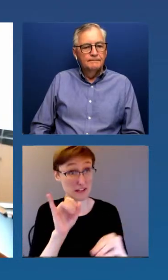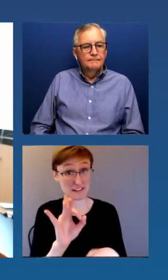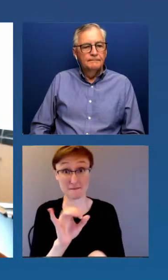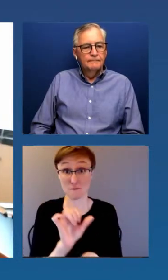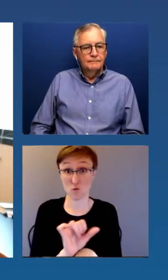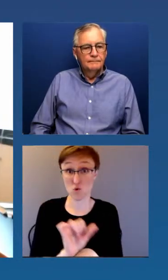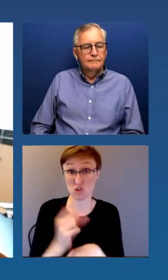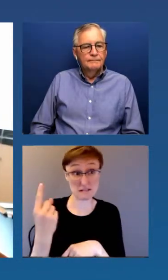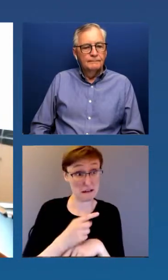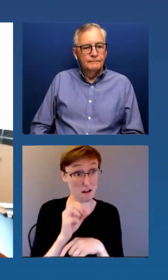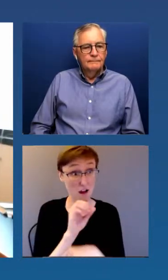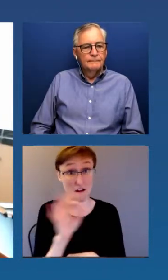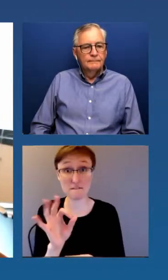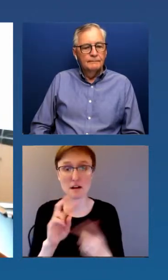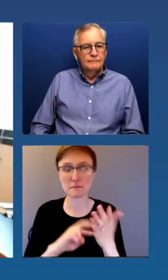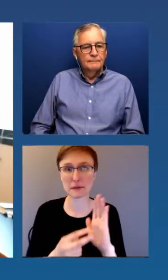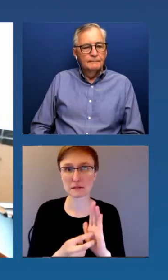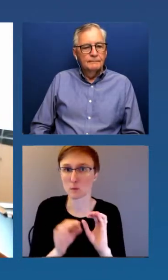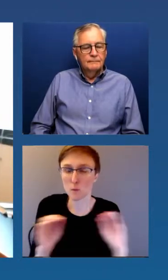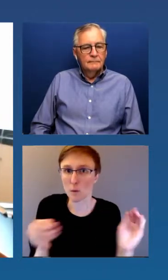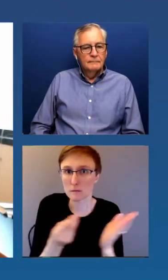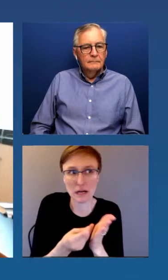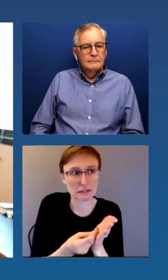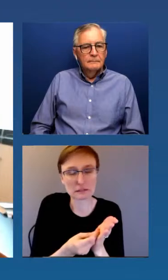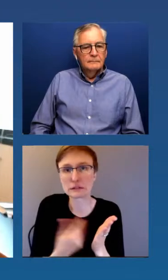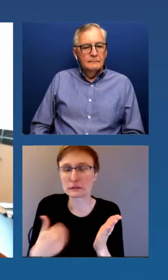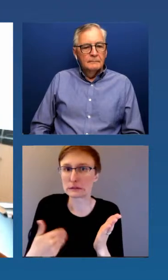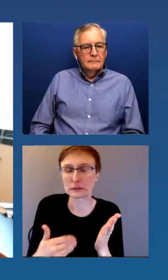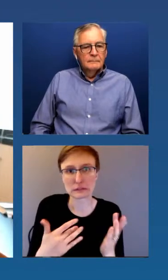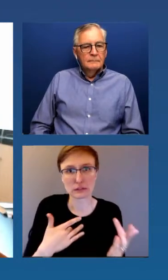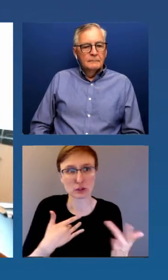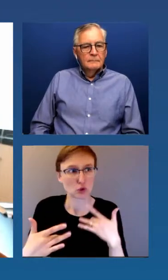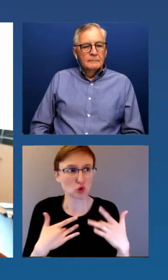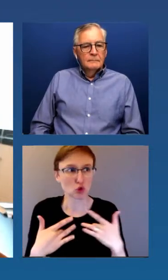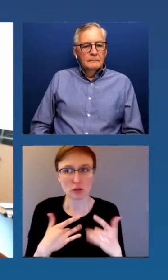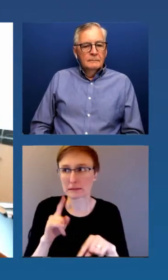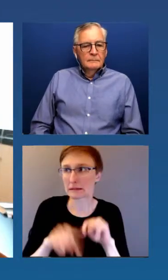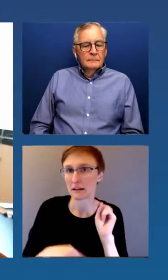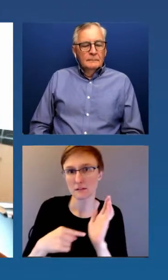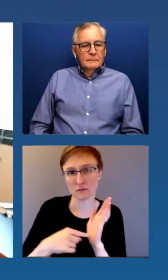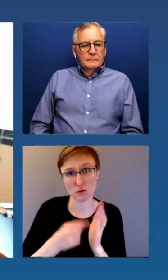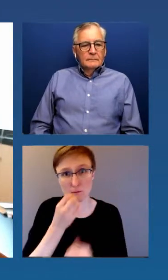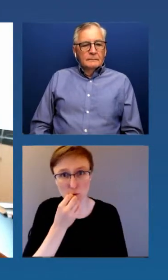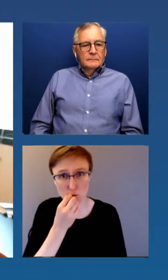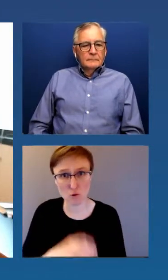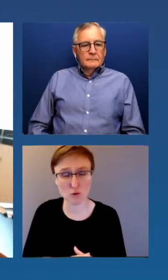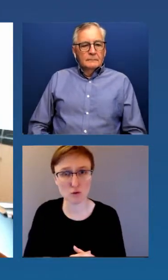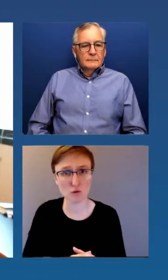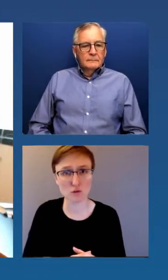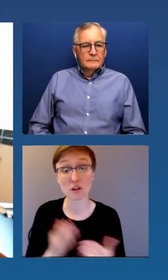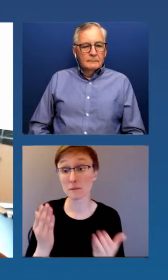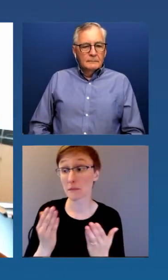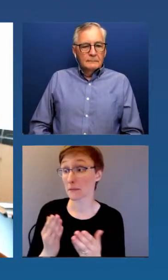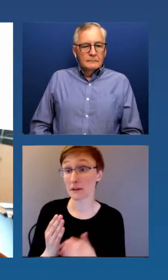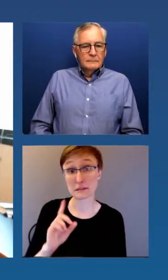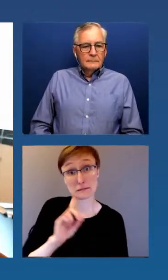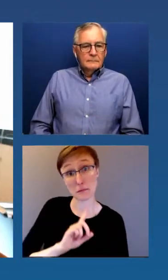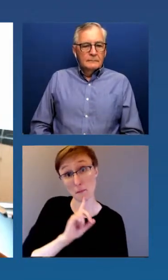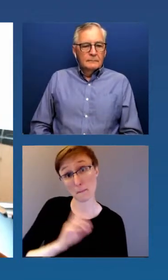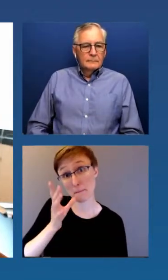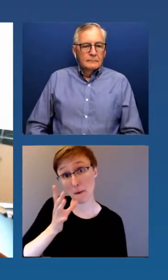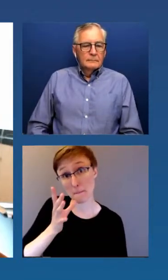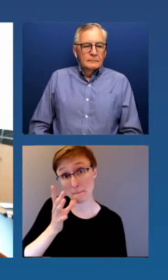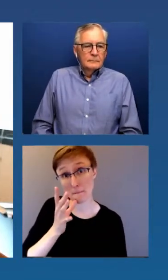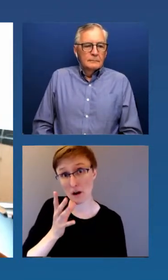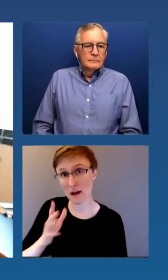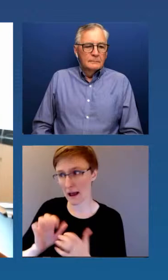get the vaccine, or might not be able to work due to side effects. Or the single mother who is worried about how she will take care of her children if she experiences